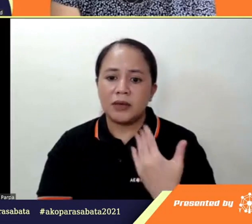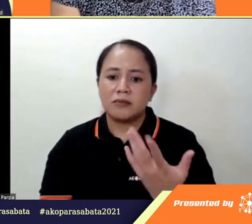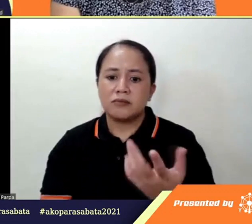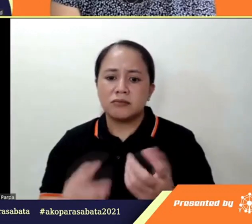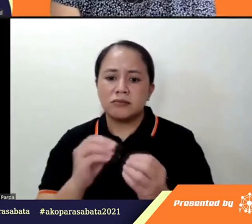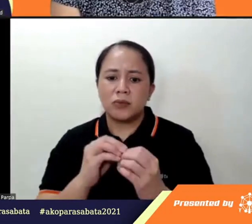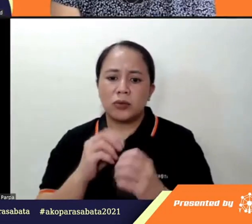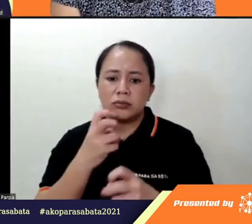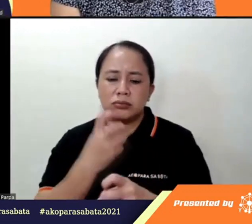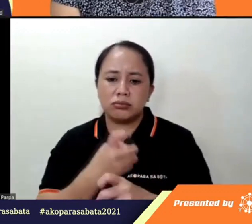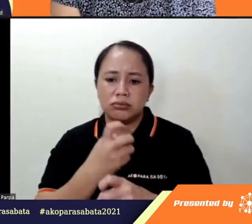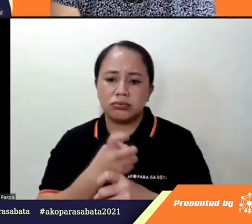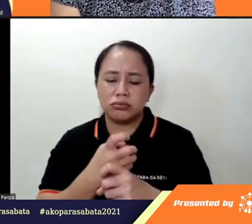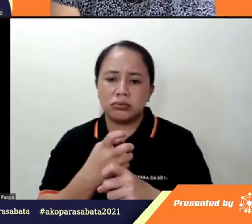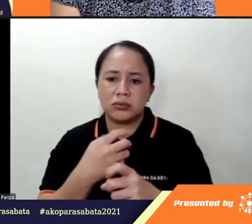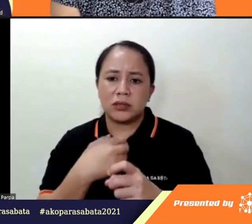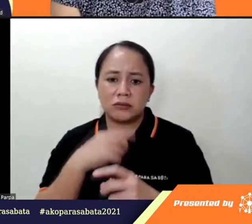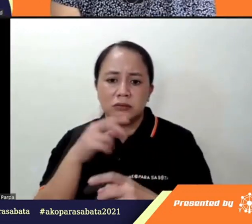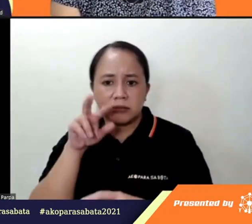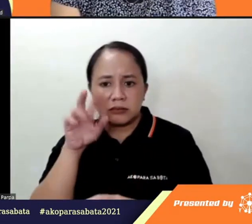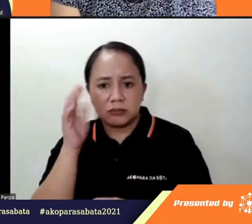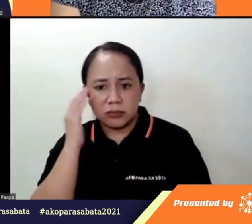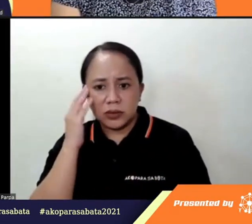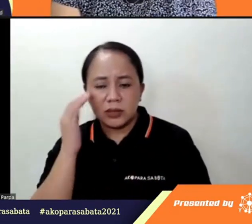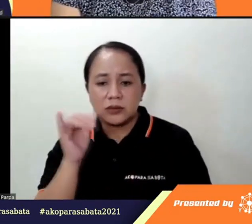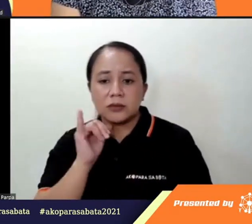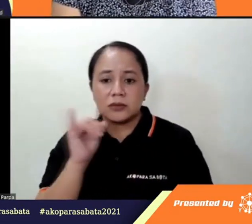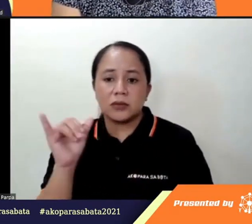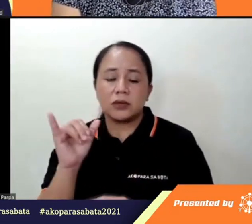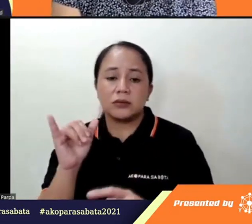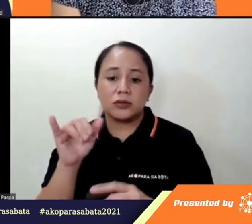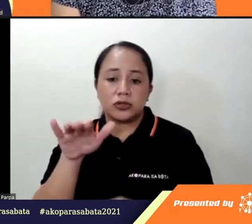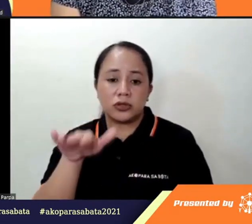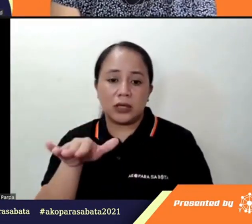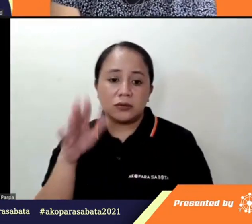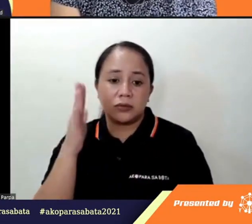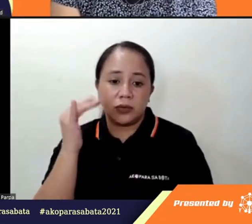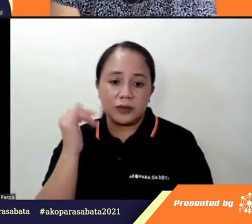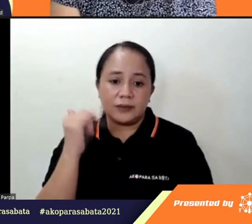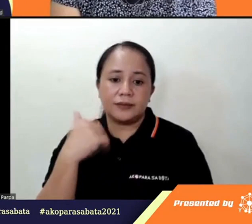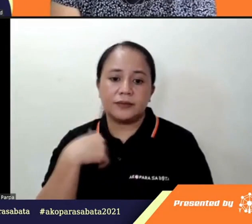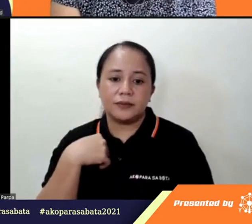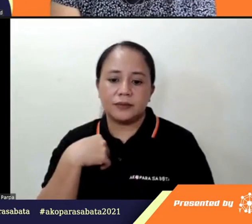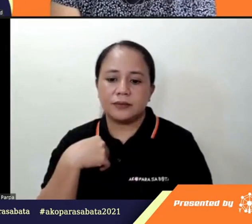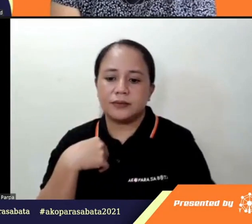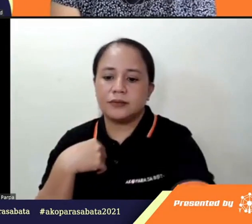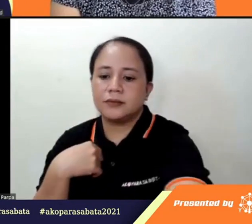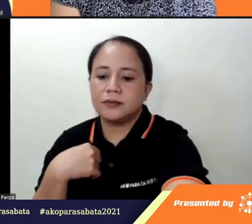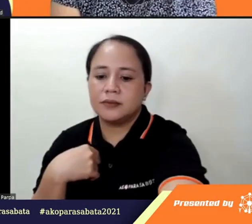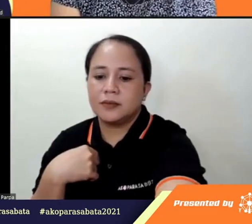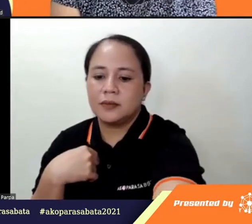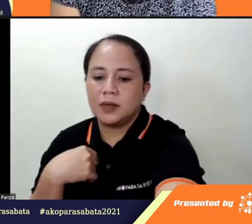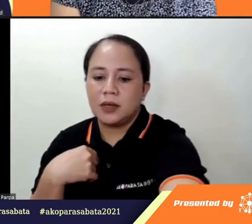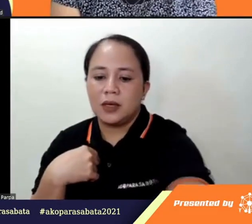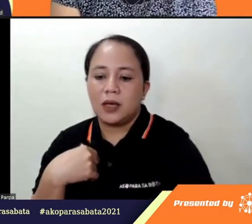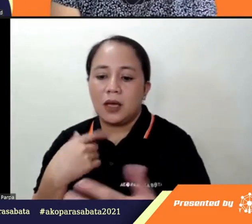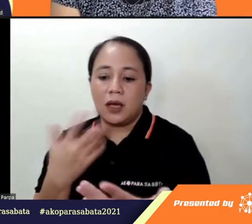mahirap mag-spot ng suicidal child, no? Kasi ang kanyang mga